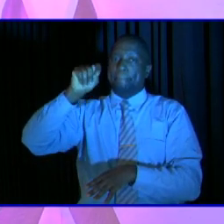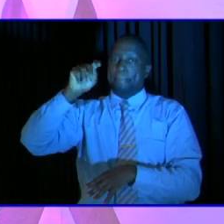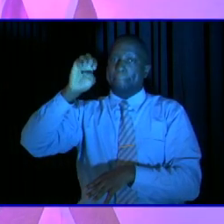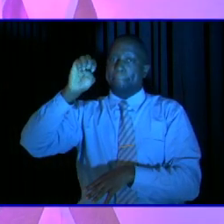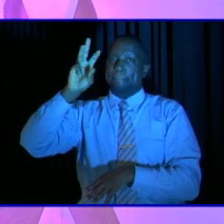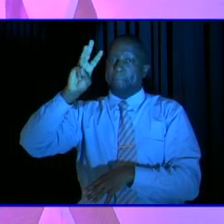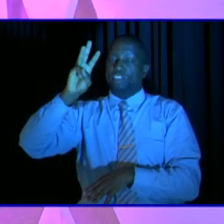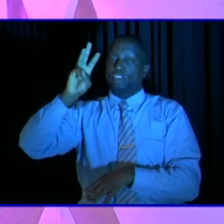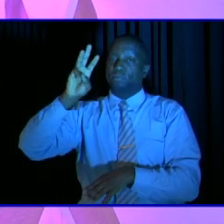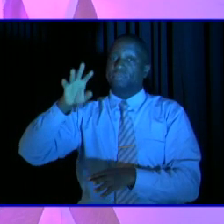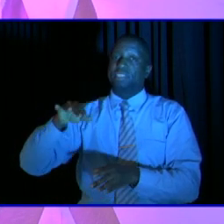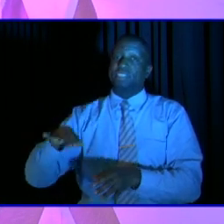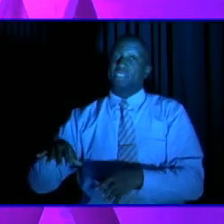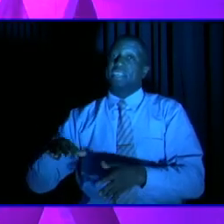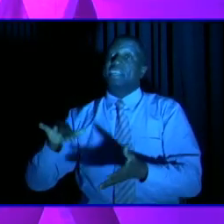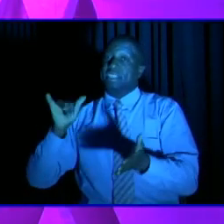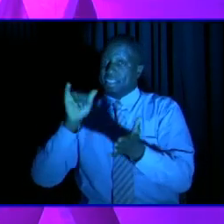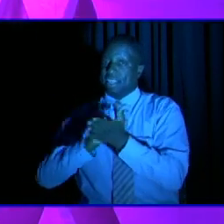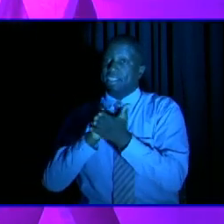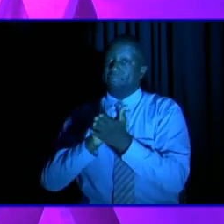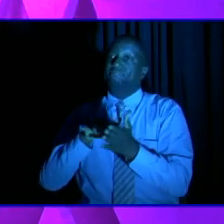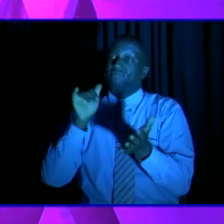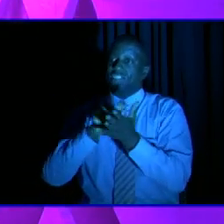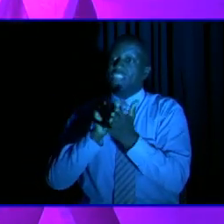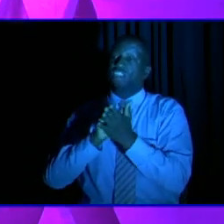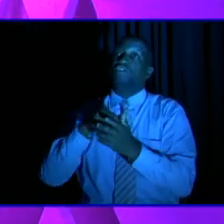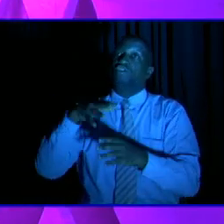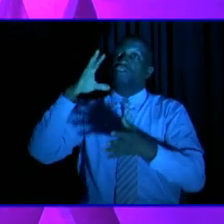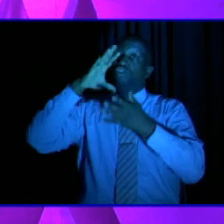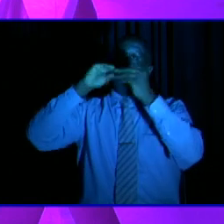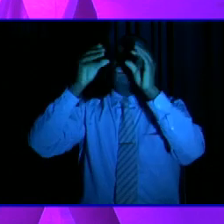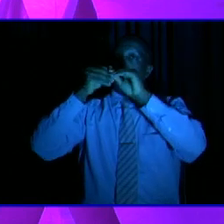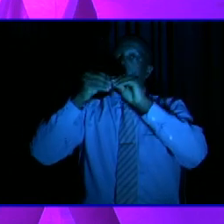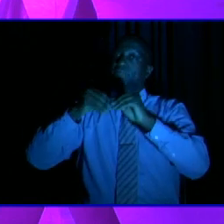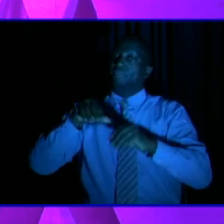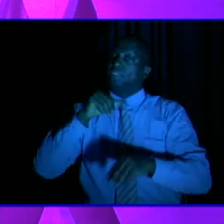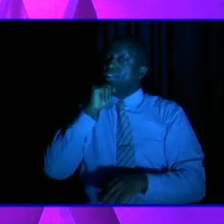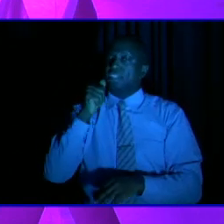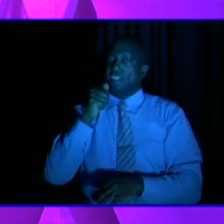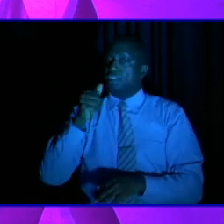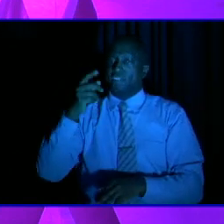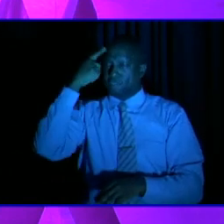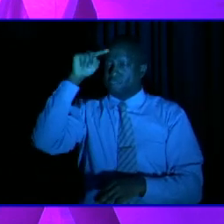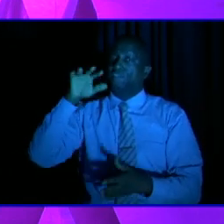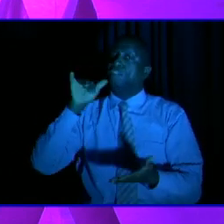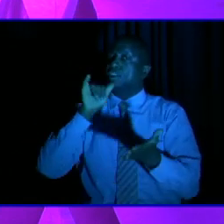is that that story was not so much meant for the time in which it was spoken,